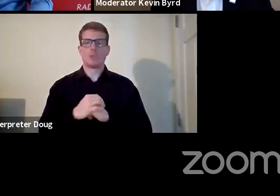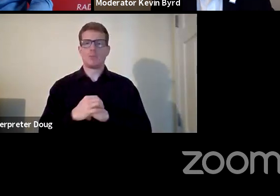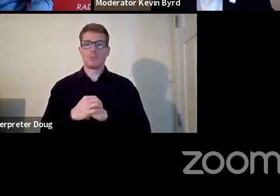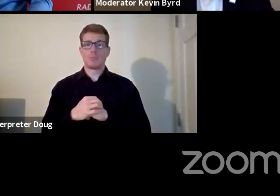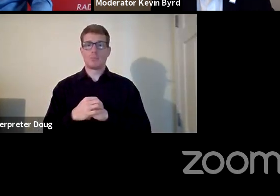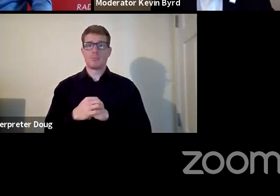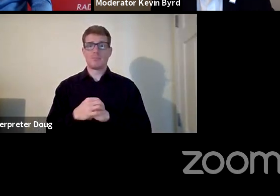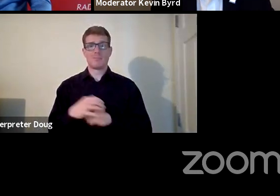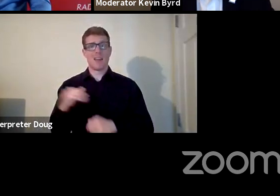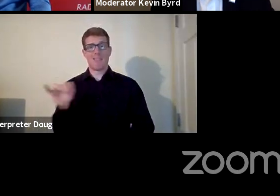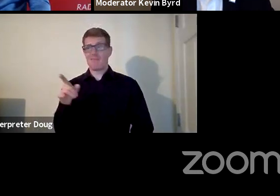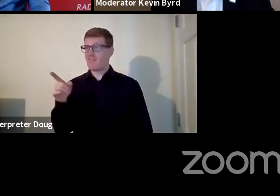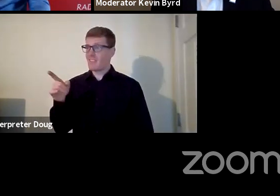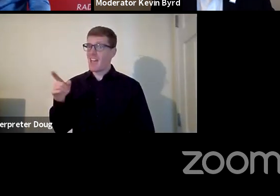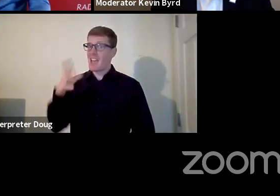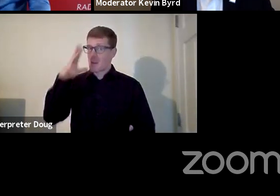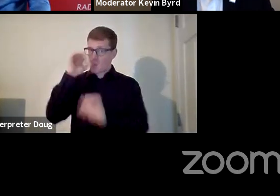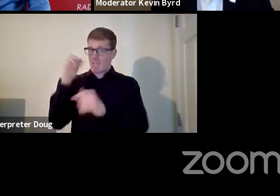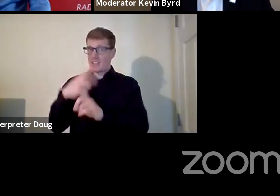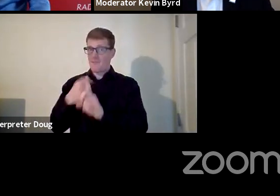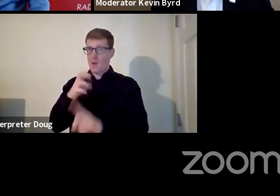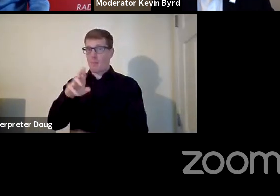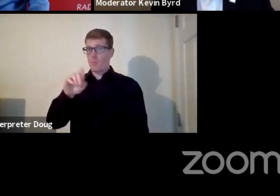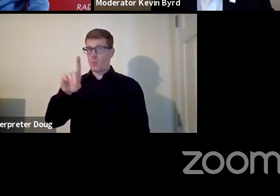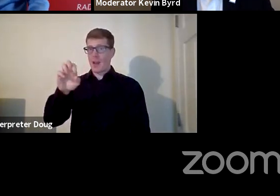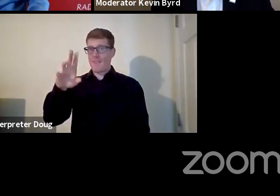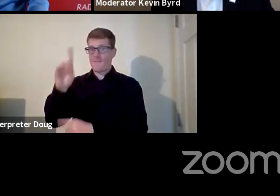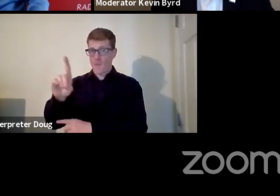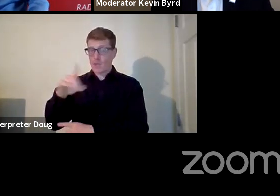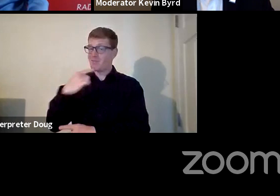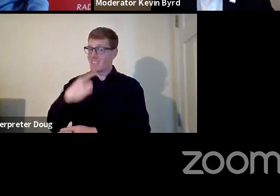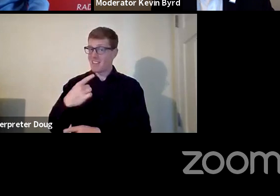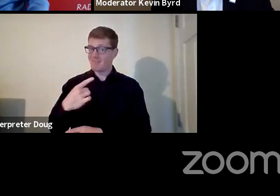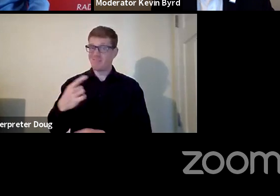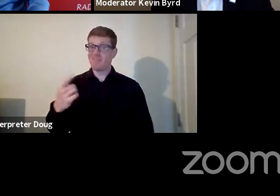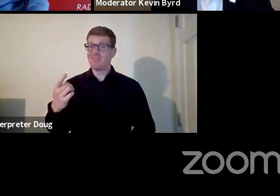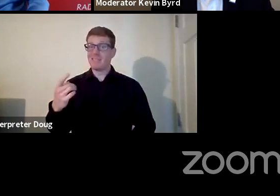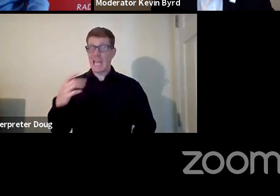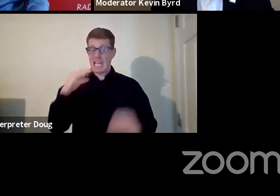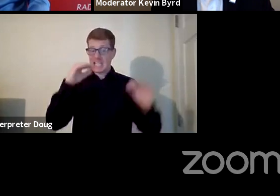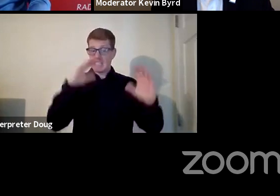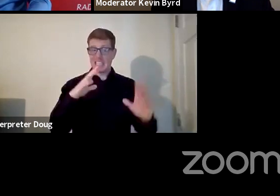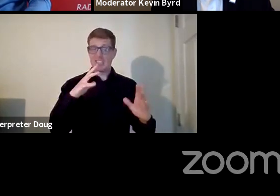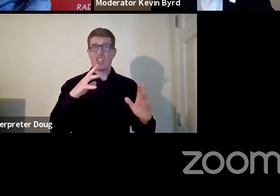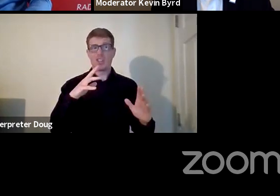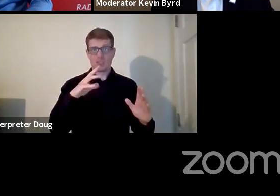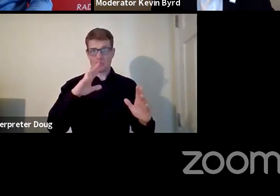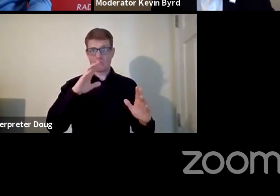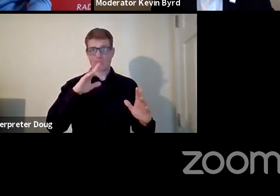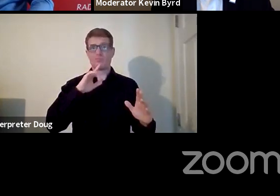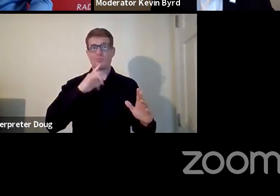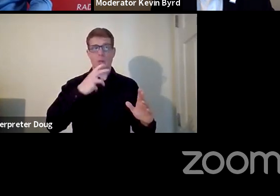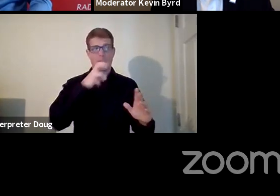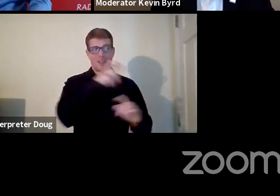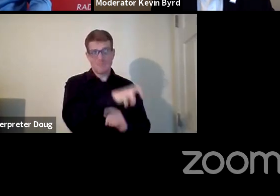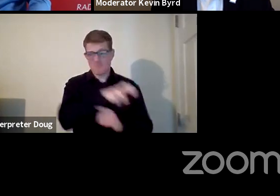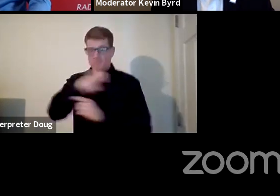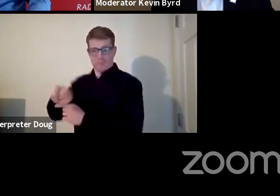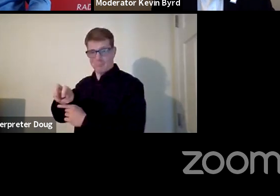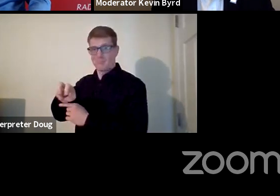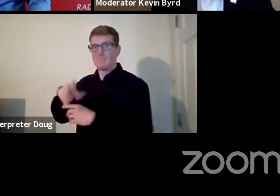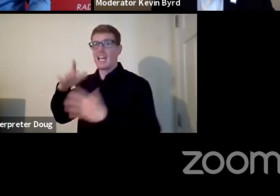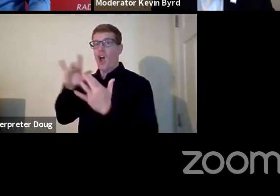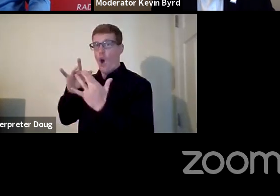courses around in a flash. And then as we start looking at the results of turning it around, and